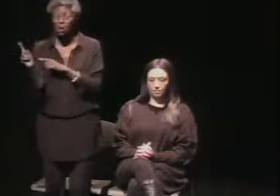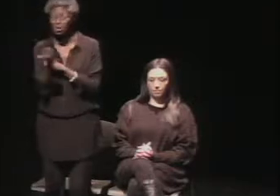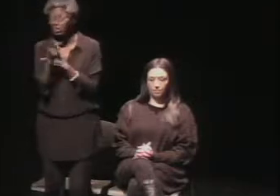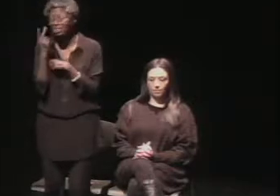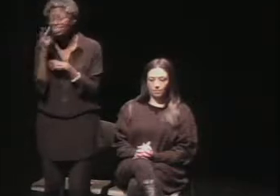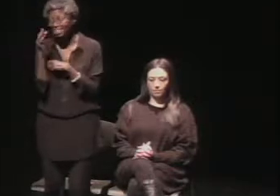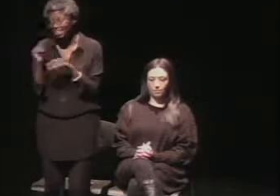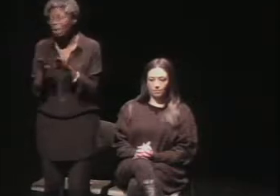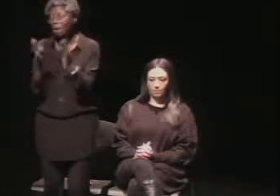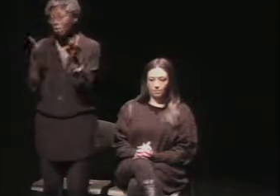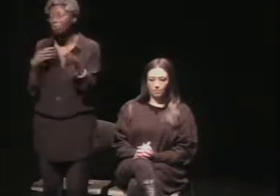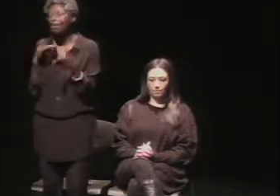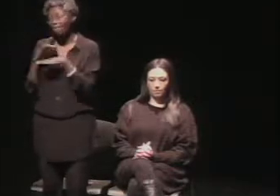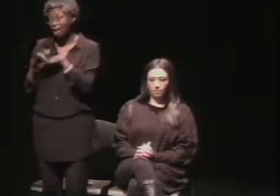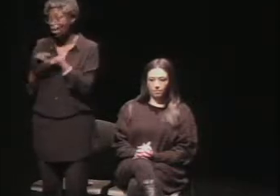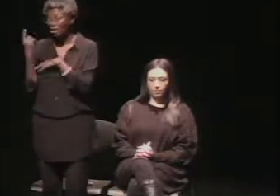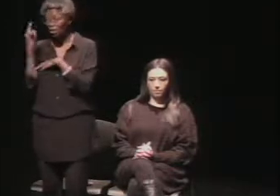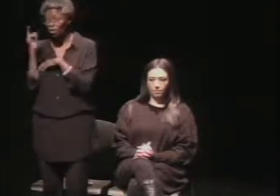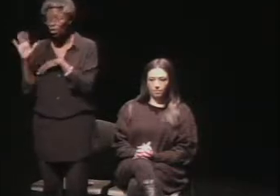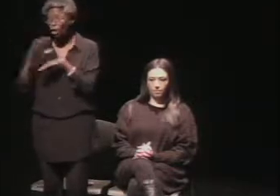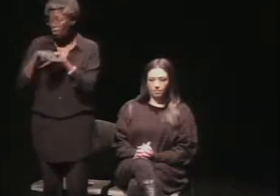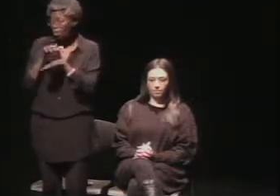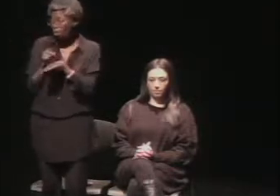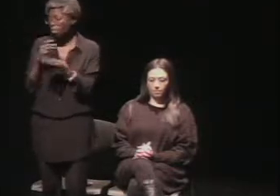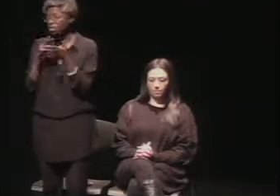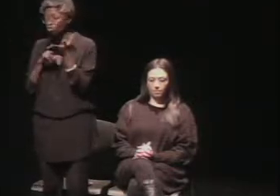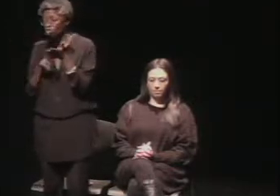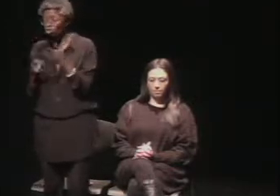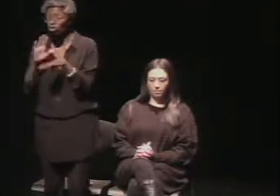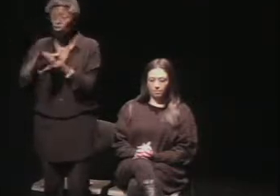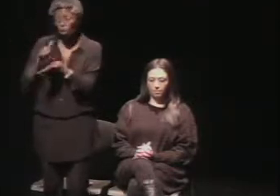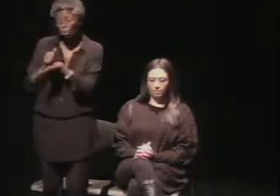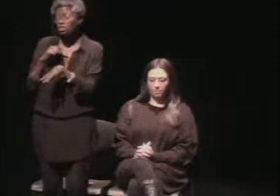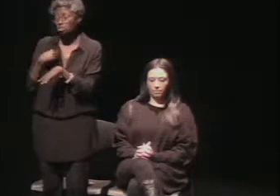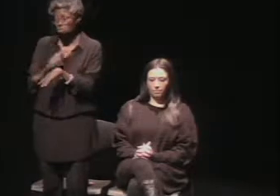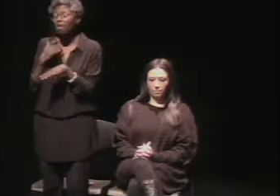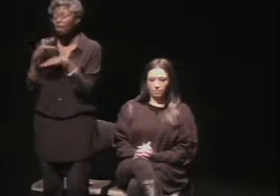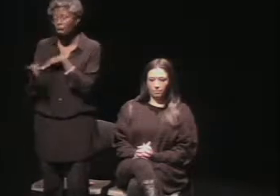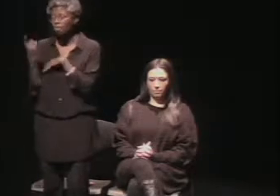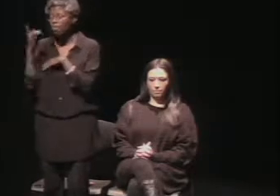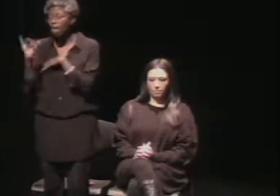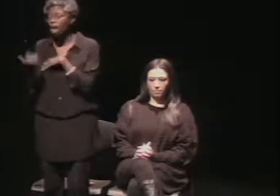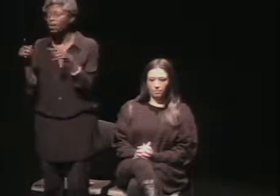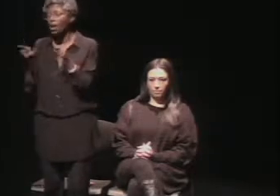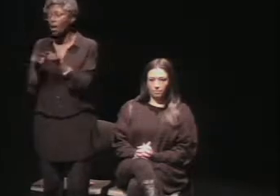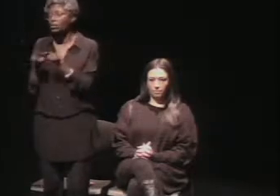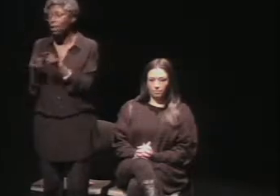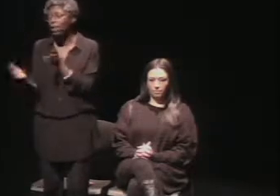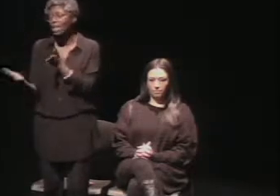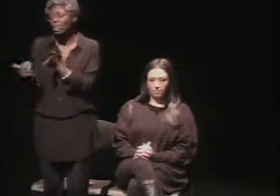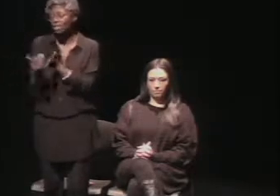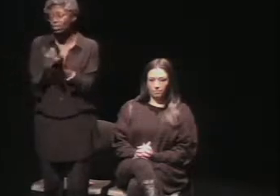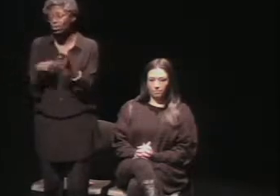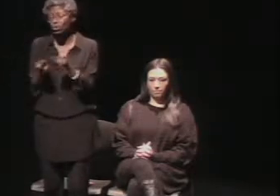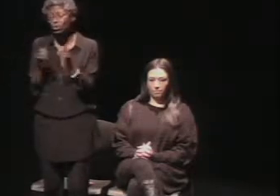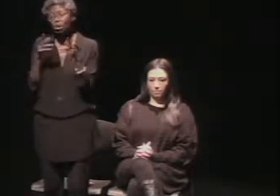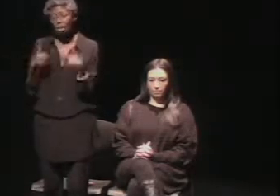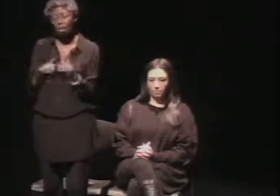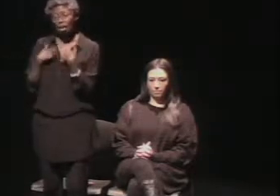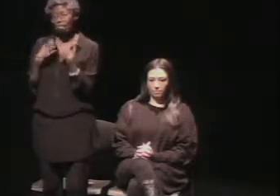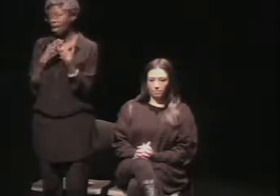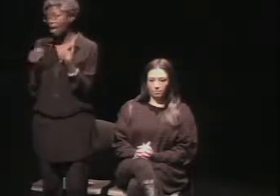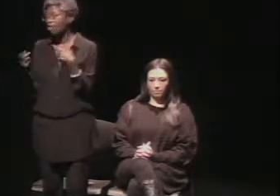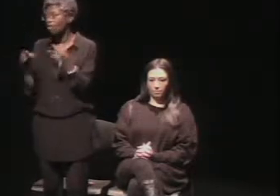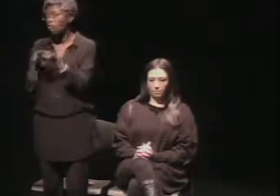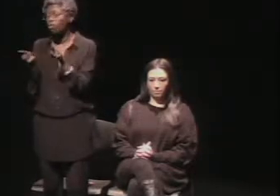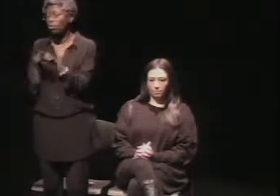available for your appointments, for research appointments. We are also doing a nice collection of both in-person programming as well